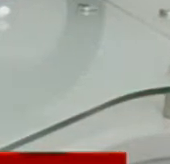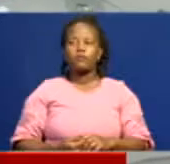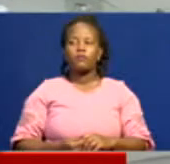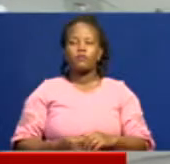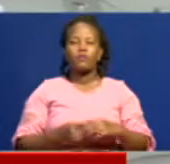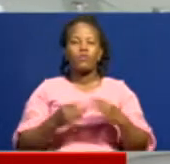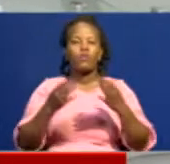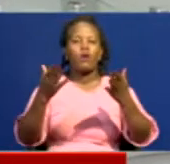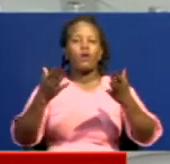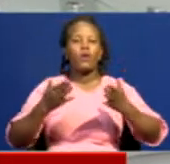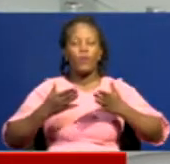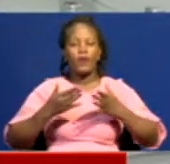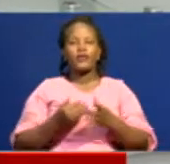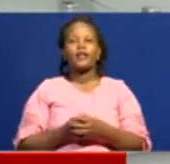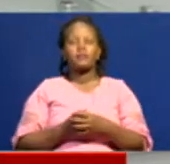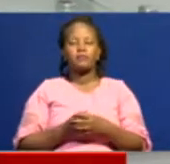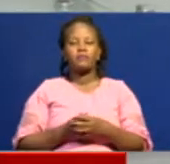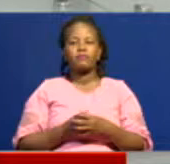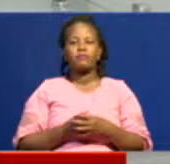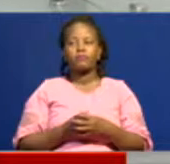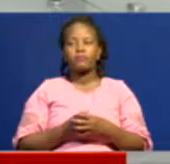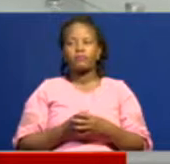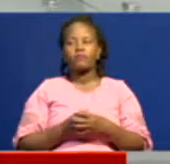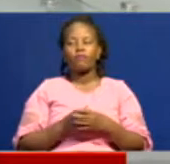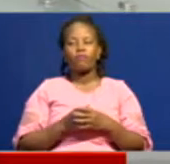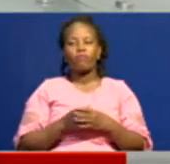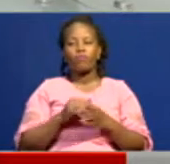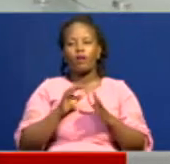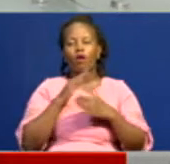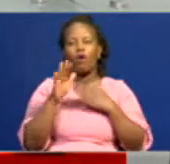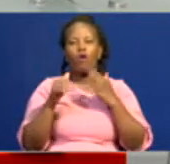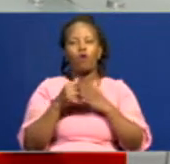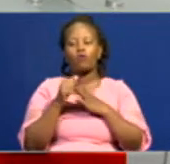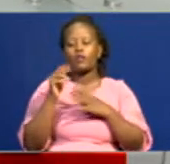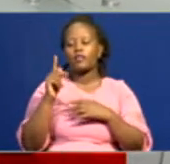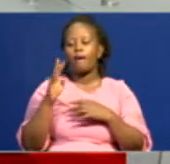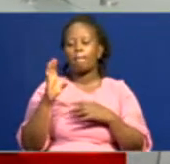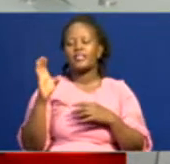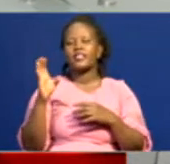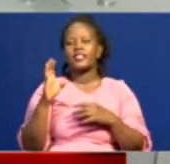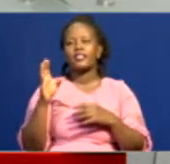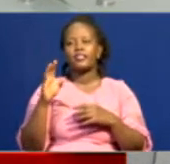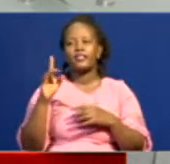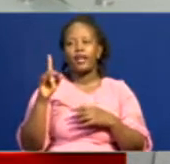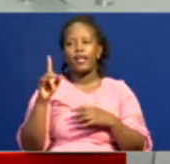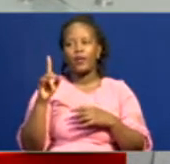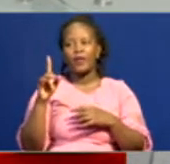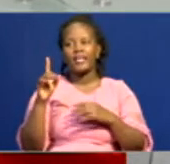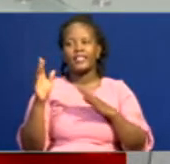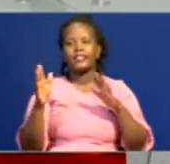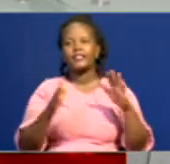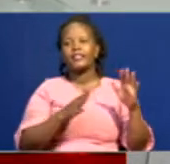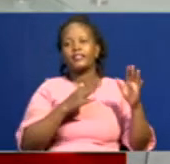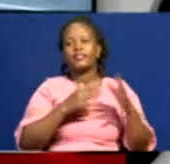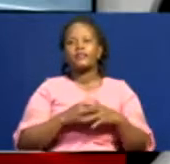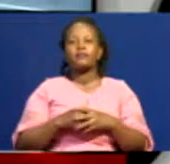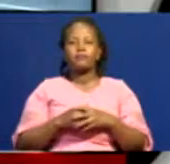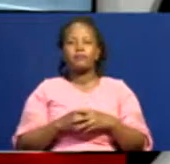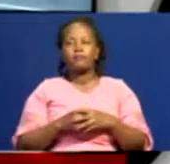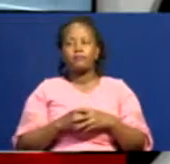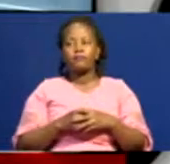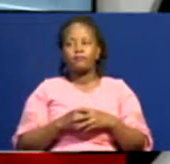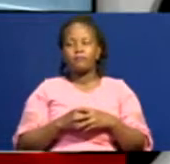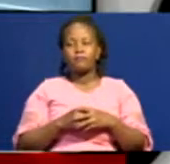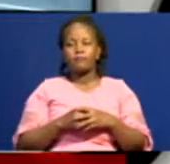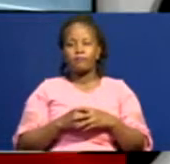Welcome back. Our sign language interpreter, of course, is Anne Wangeshi, and our socials at KBC Channel 1. Let's swing to the proceedings